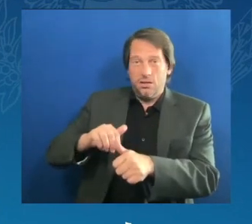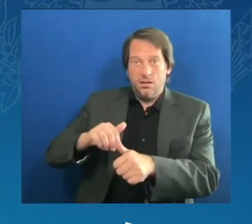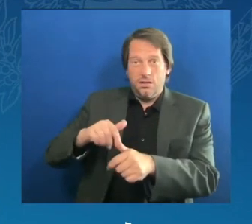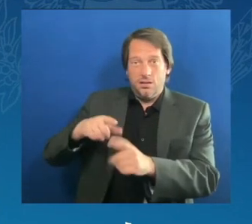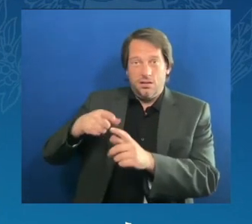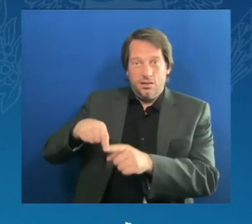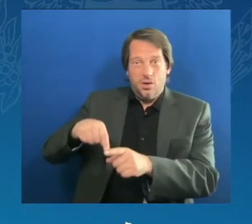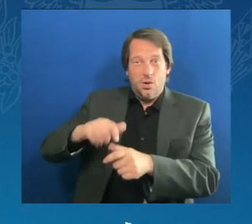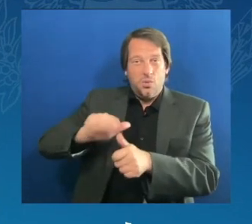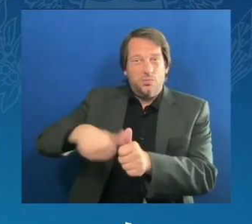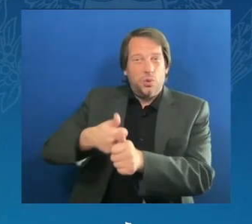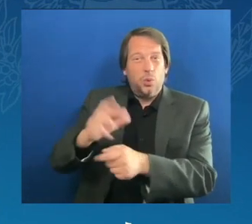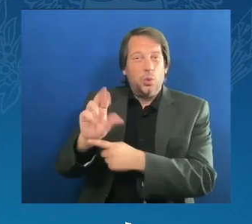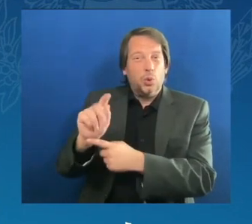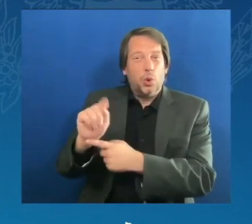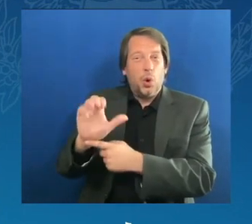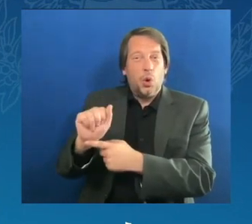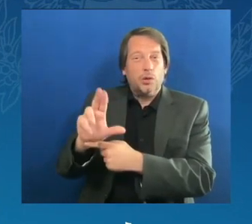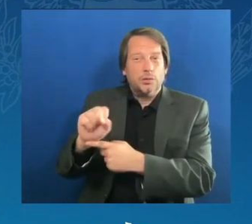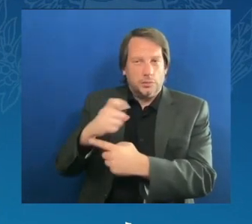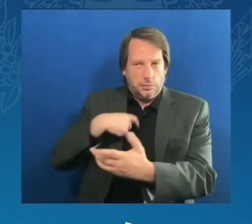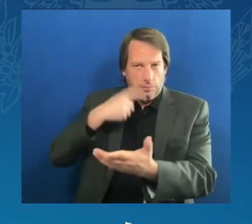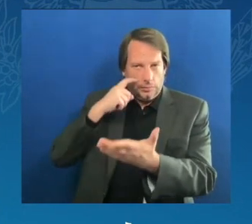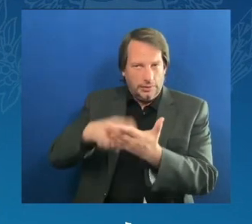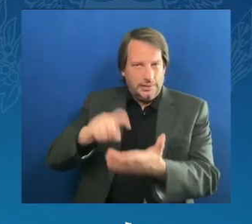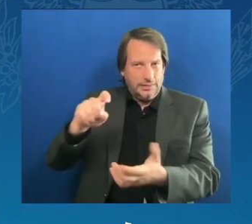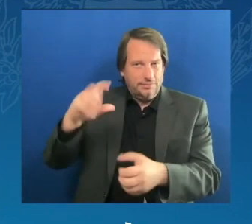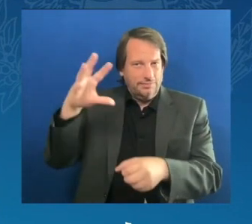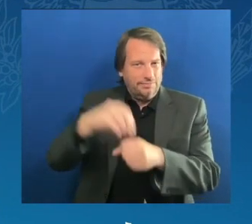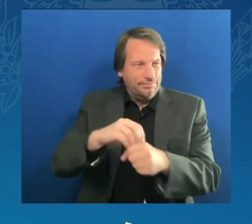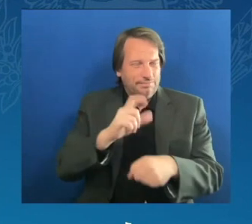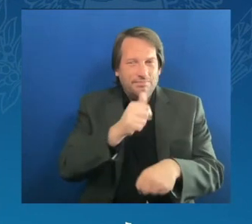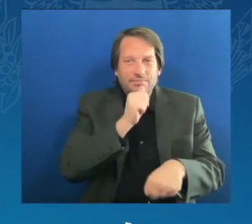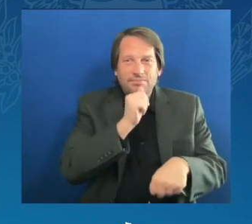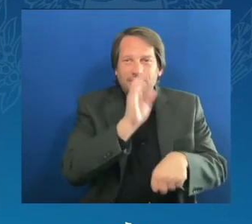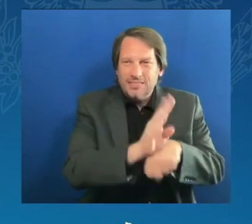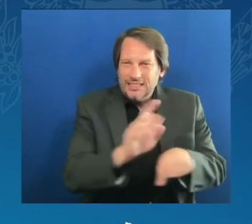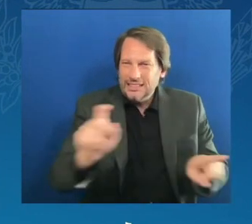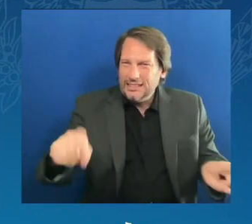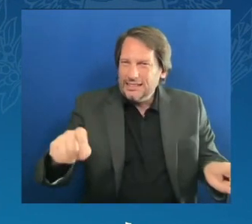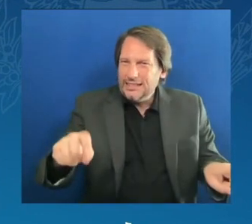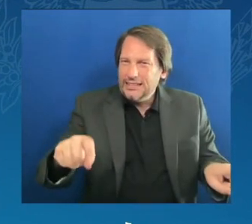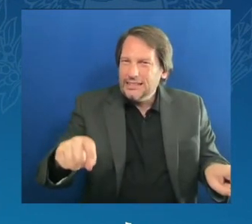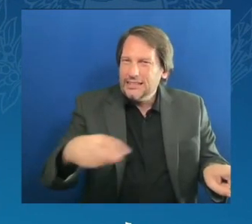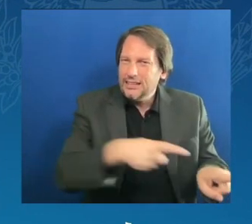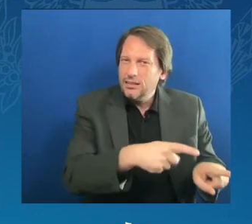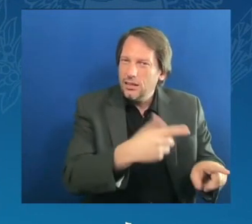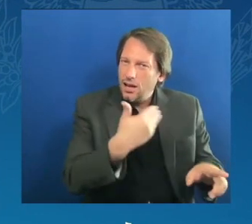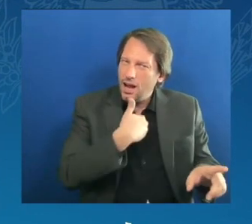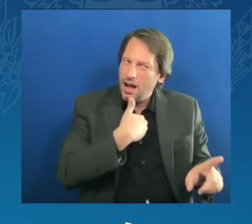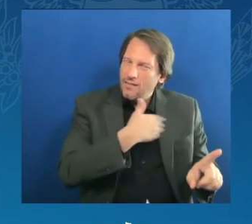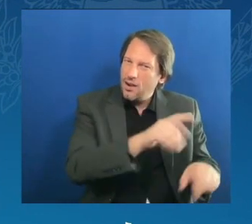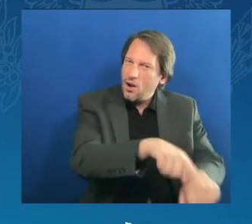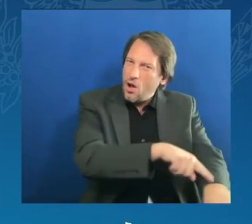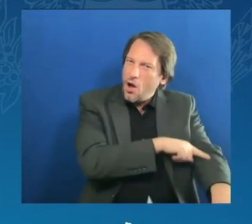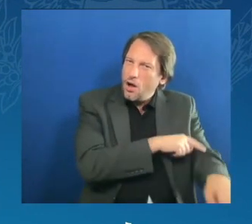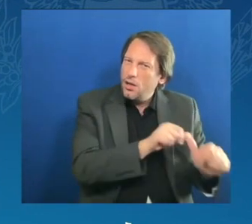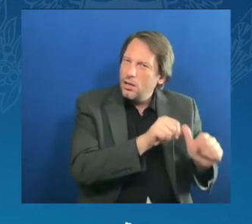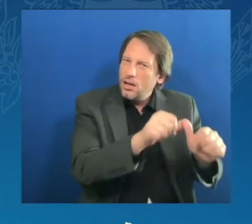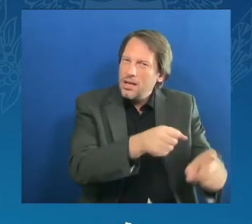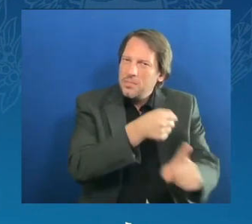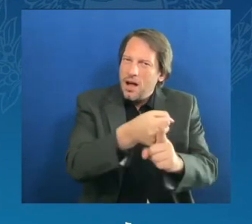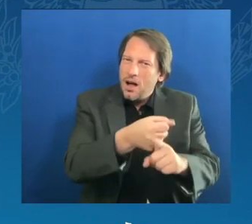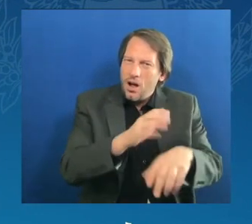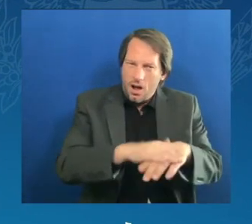on irregular migration. A critical component of our strategy has been to increase private sector investment in the